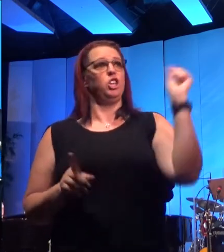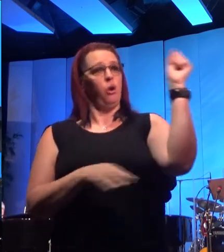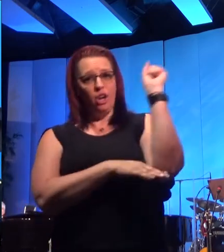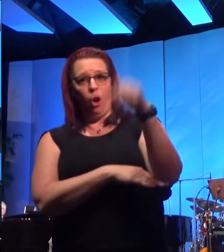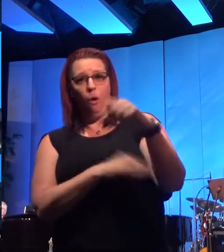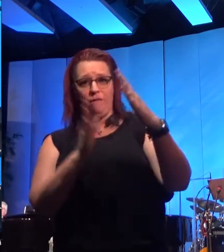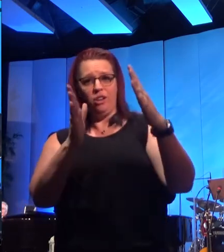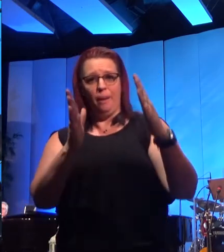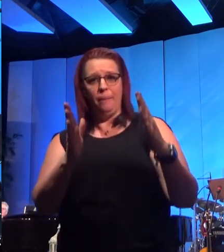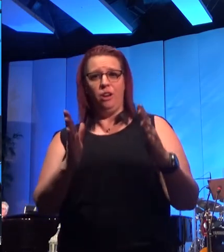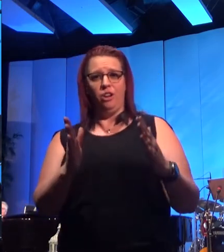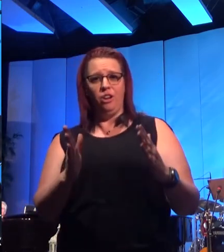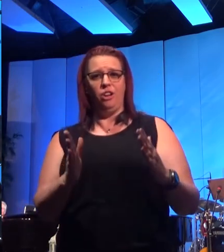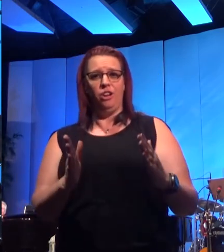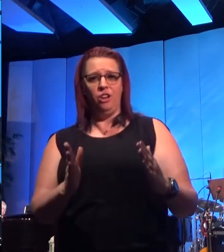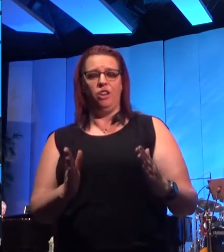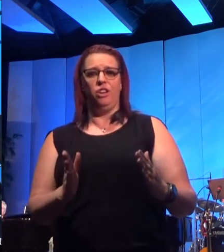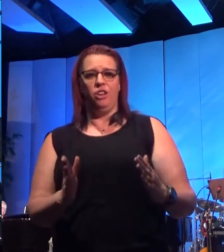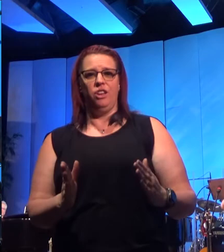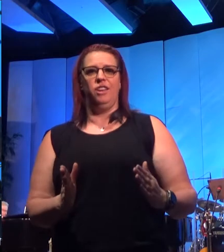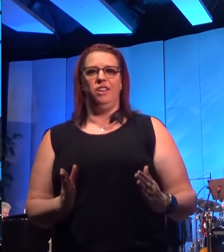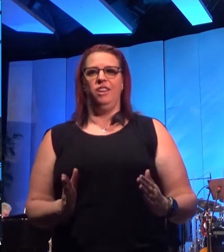You're an overcomer.